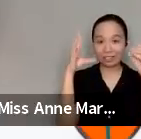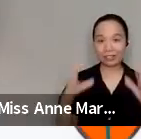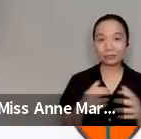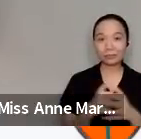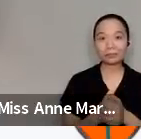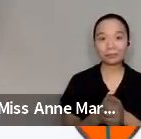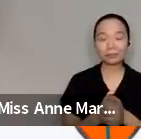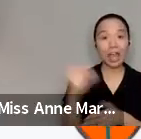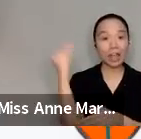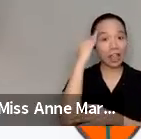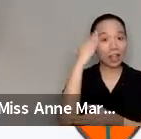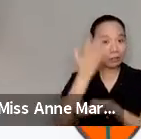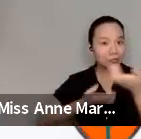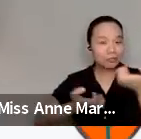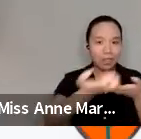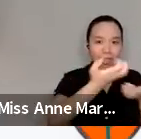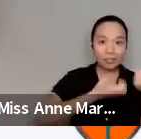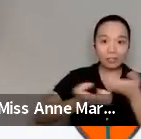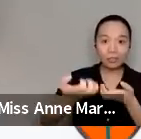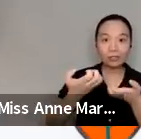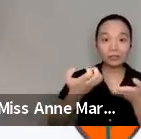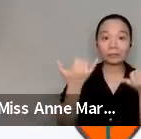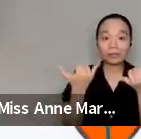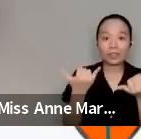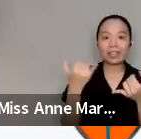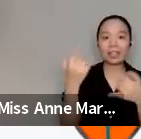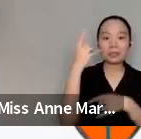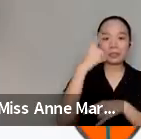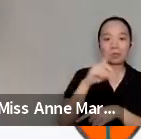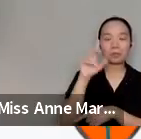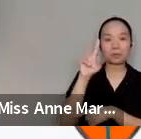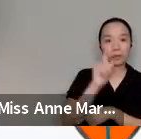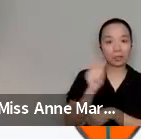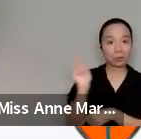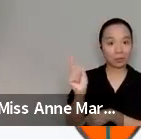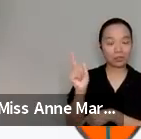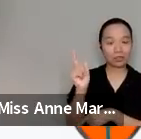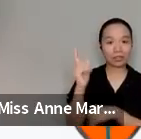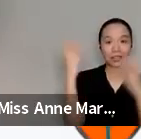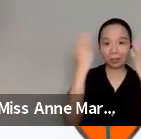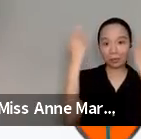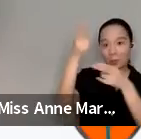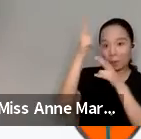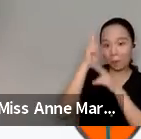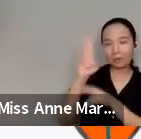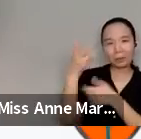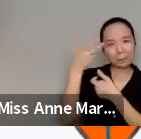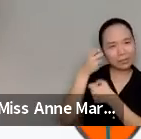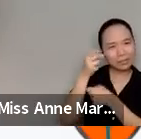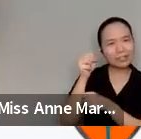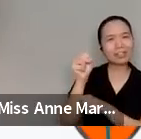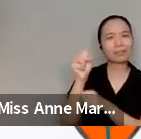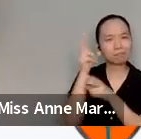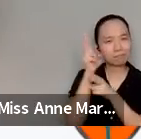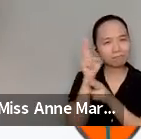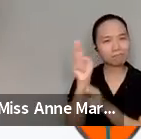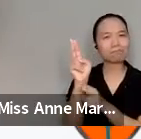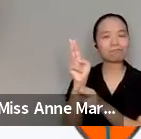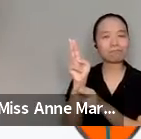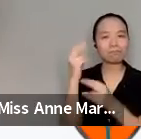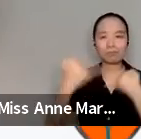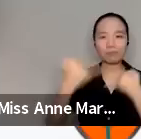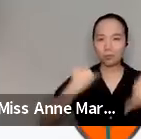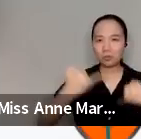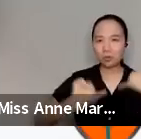Exchange Series World Teachers Day 2020, a celebration of the honor, prestige, and joys of being an